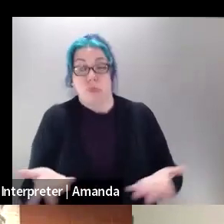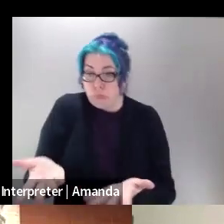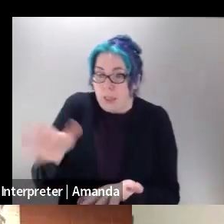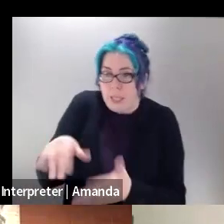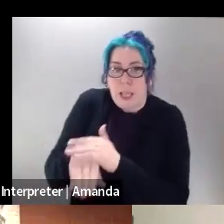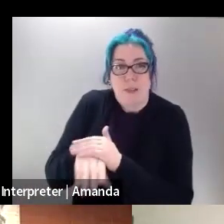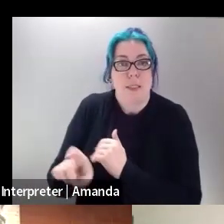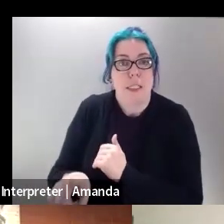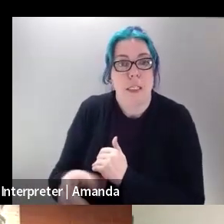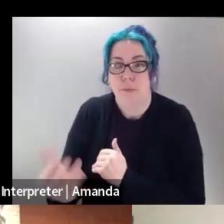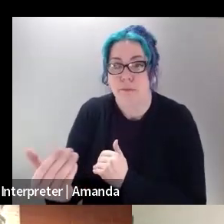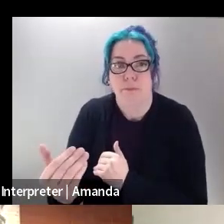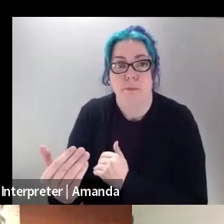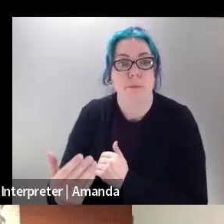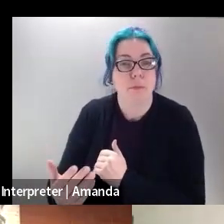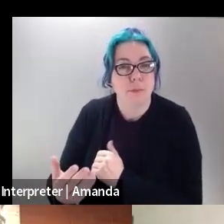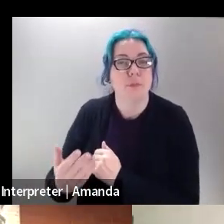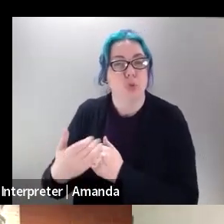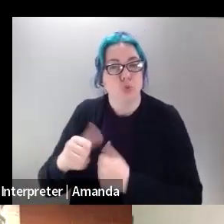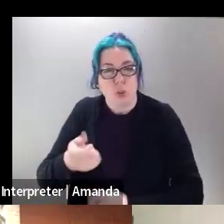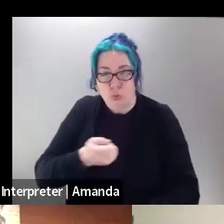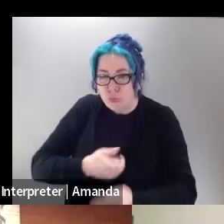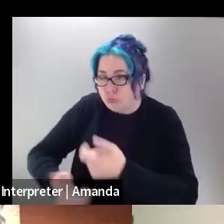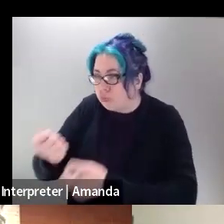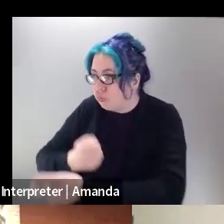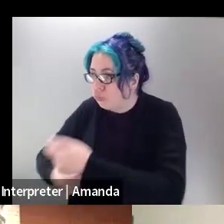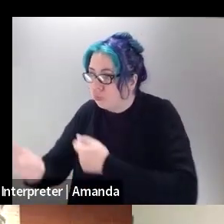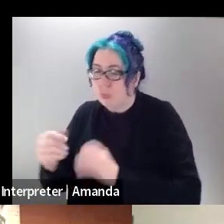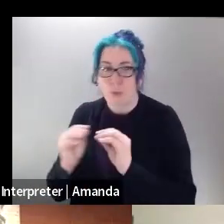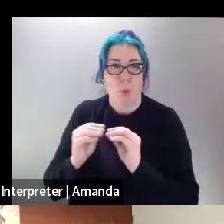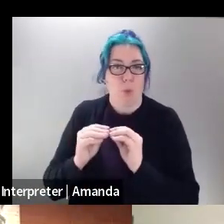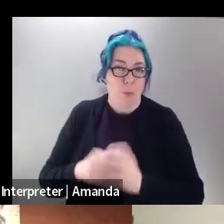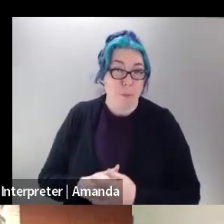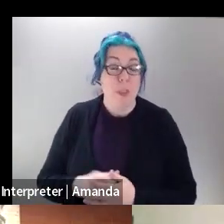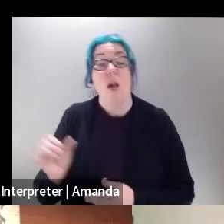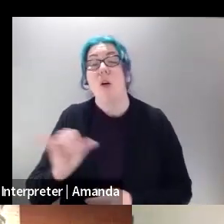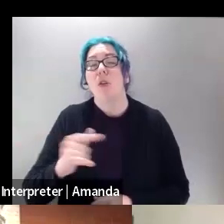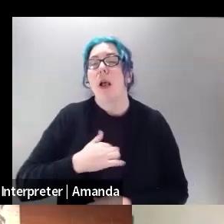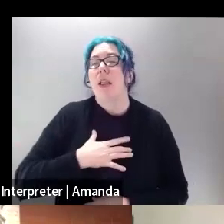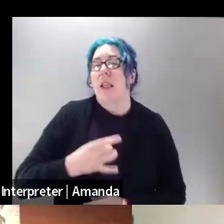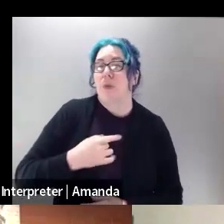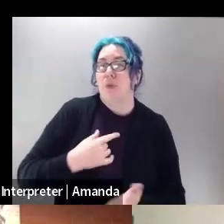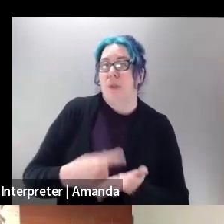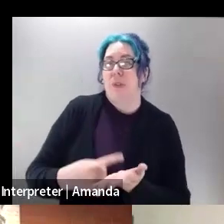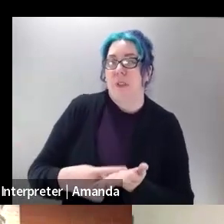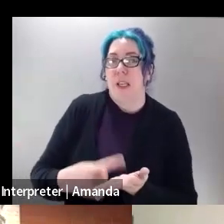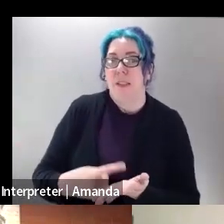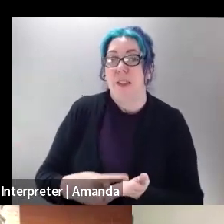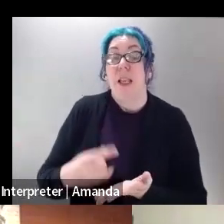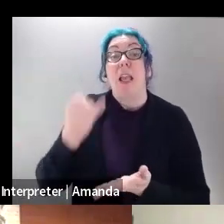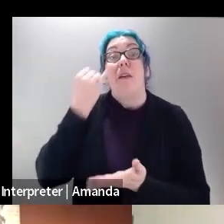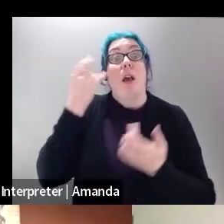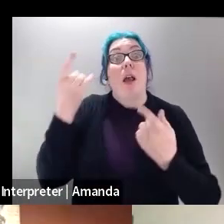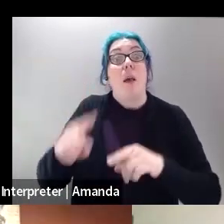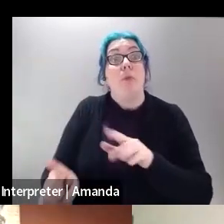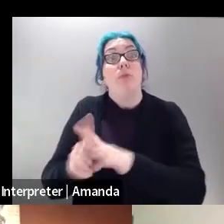And often one of the agreements or conversations I like to have is about how do we deal with emergent needs, because a